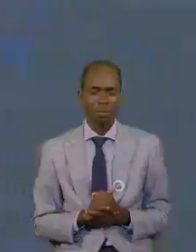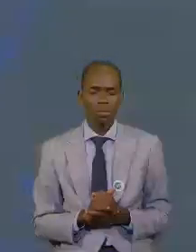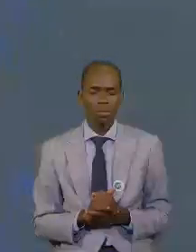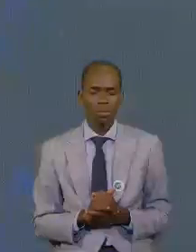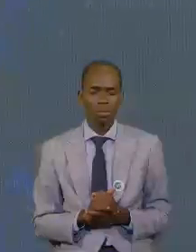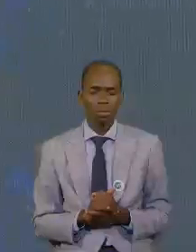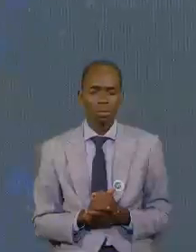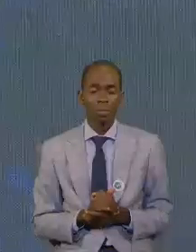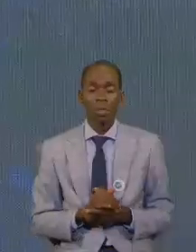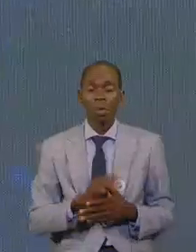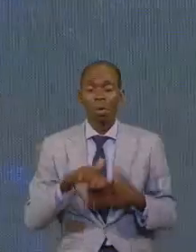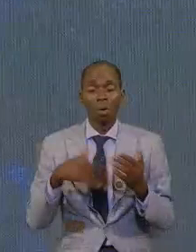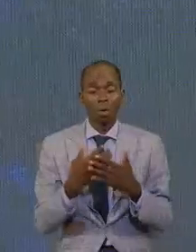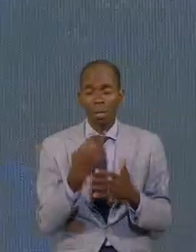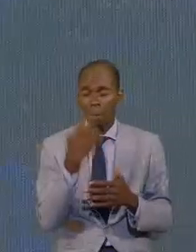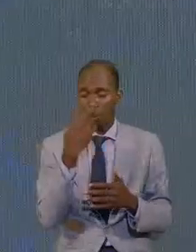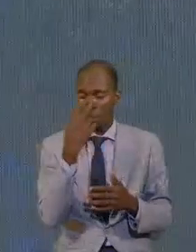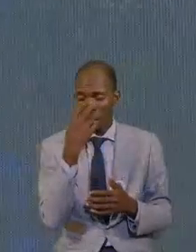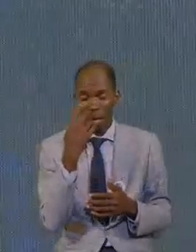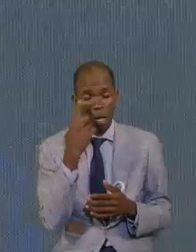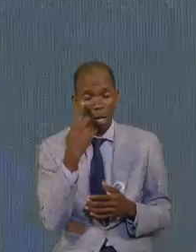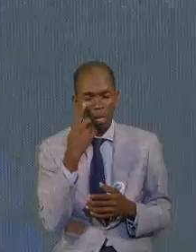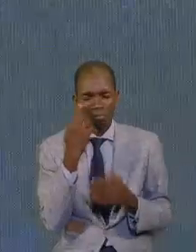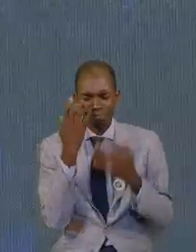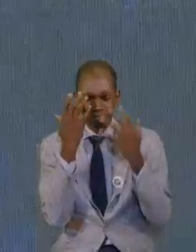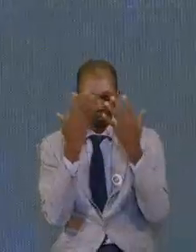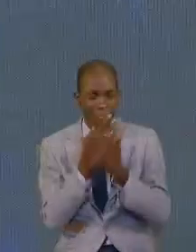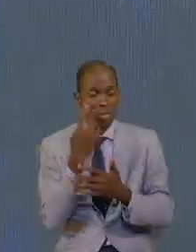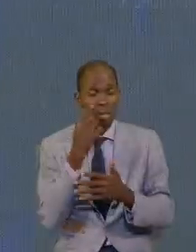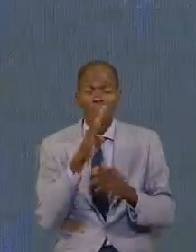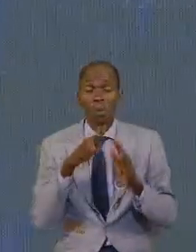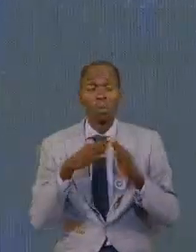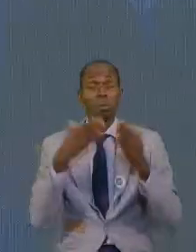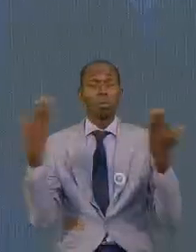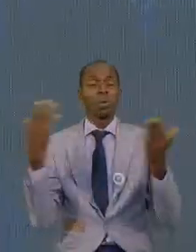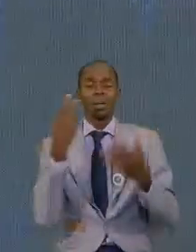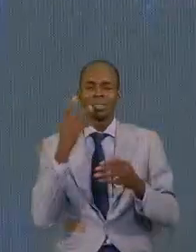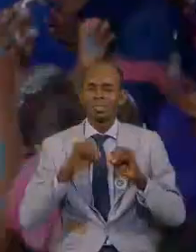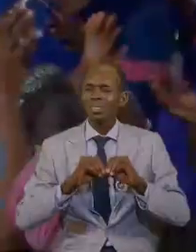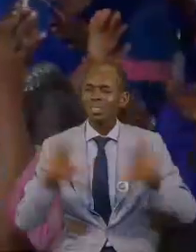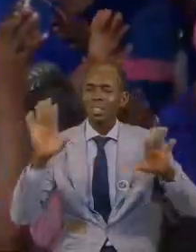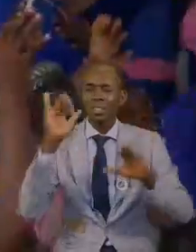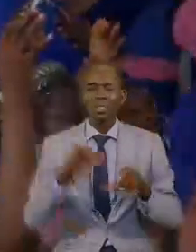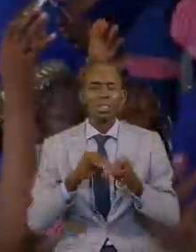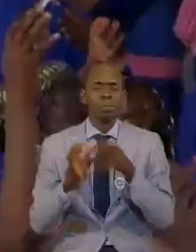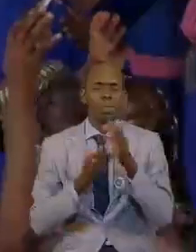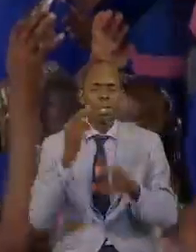Those blind eyes, those dim eyes, be open and see clearly in Jesus' name.